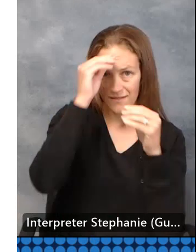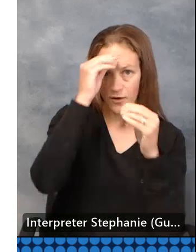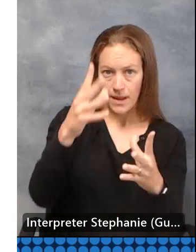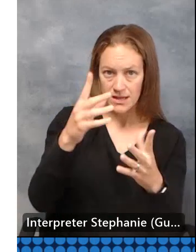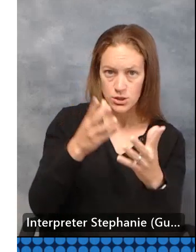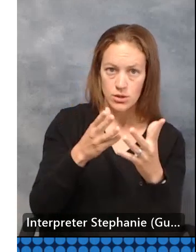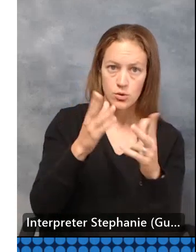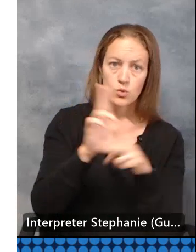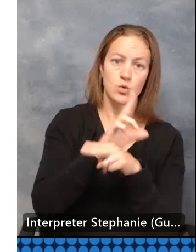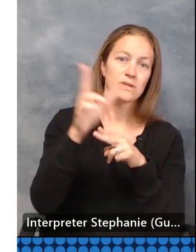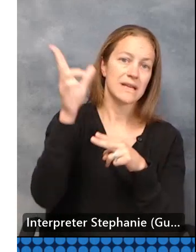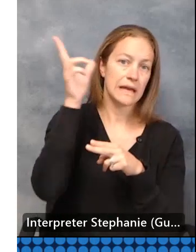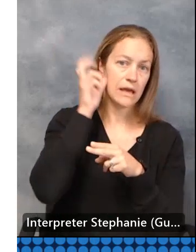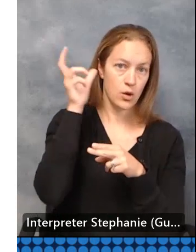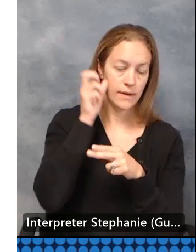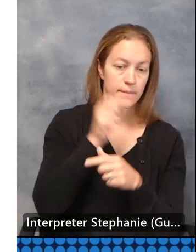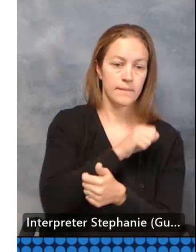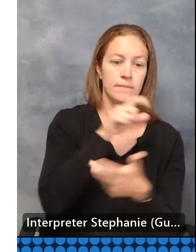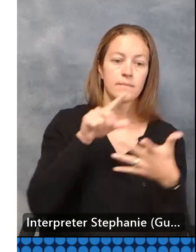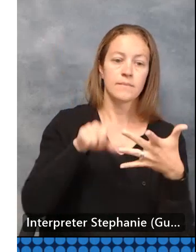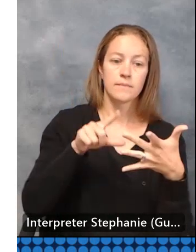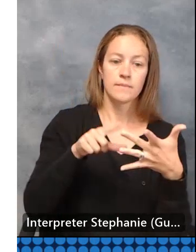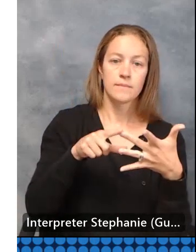hearing. Number 3,